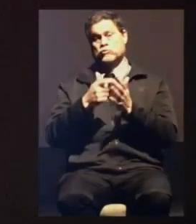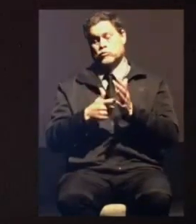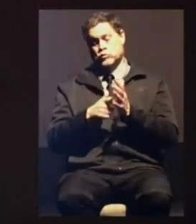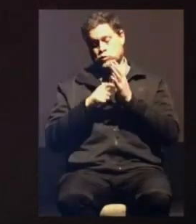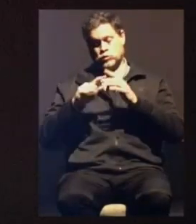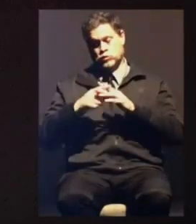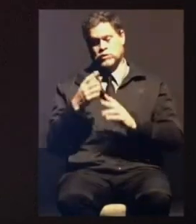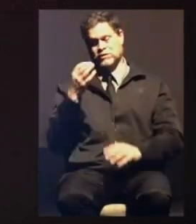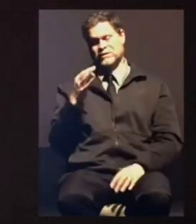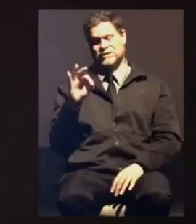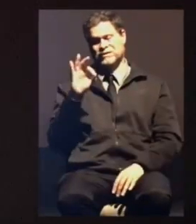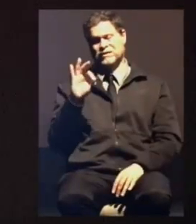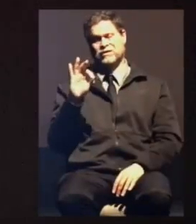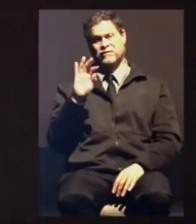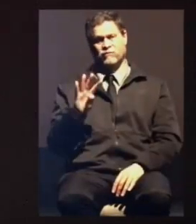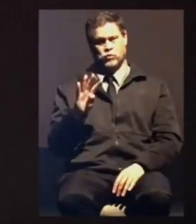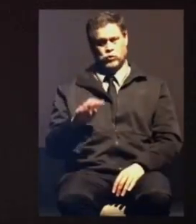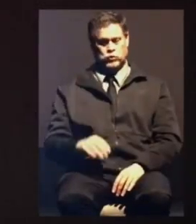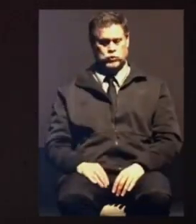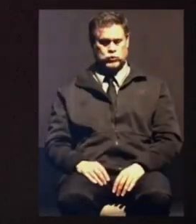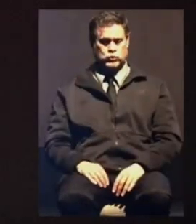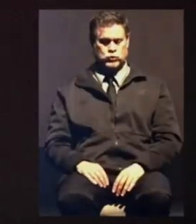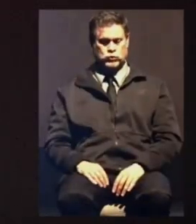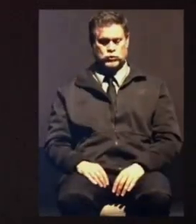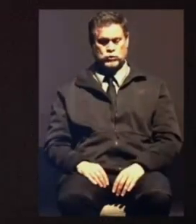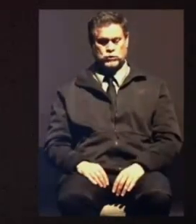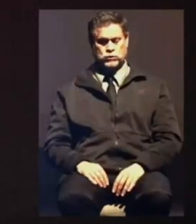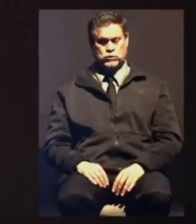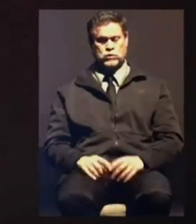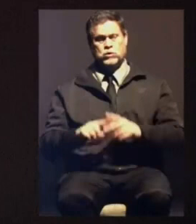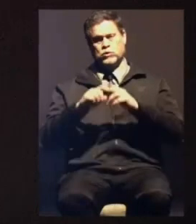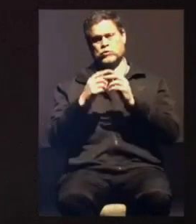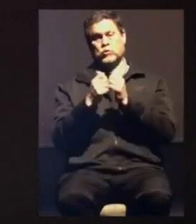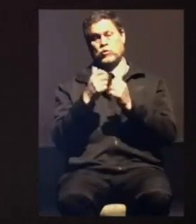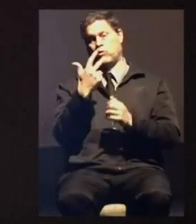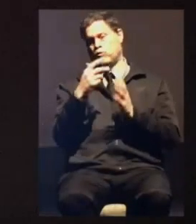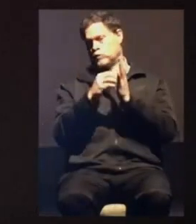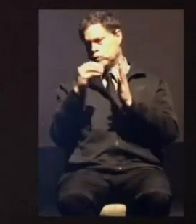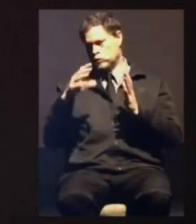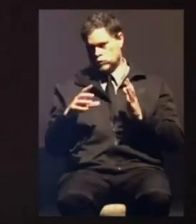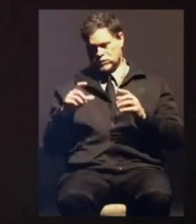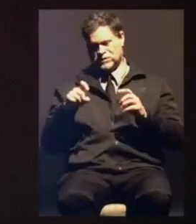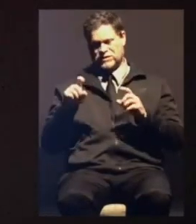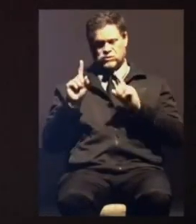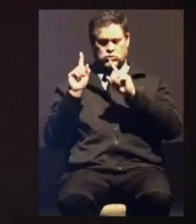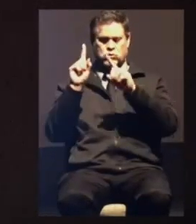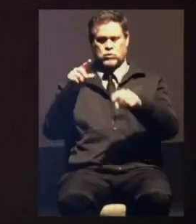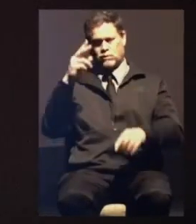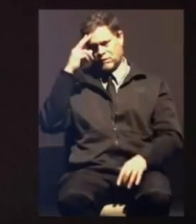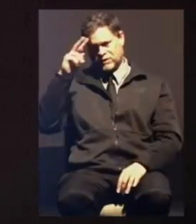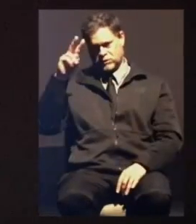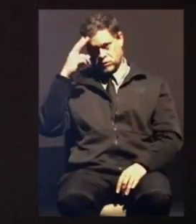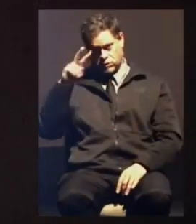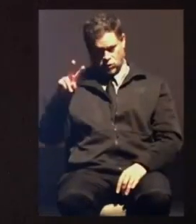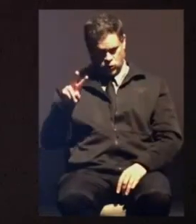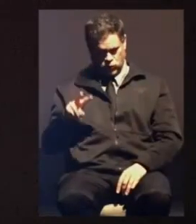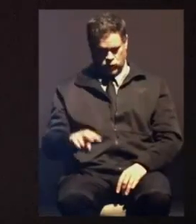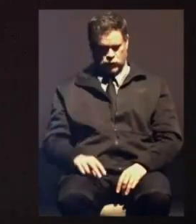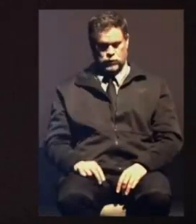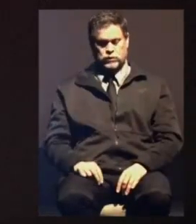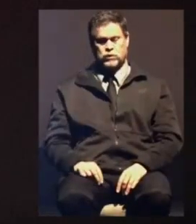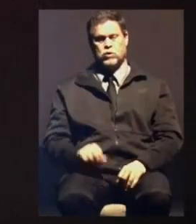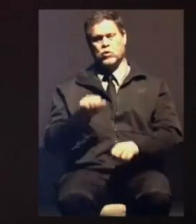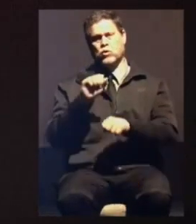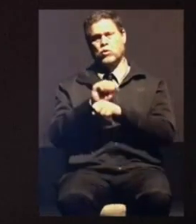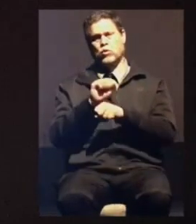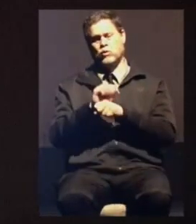in 1994, started with three students who really felt a need to go to Mexico and work for